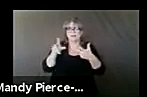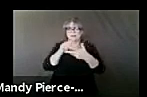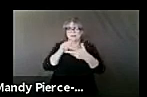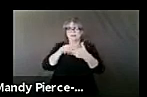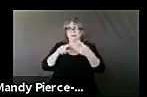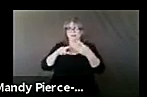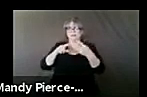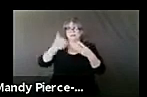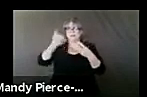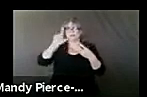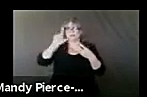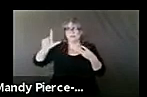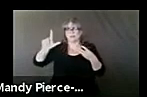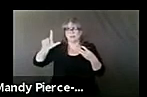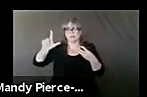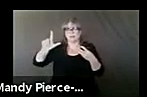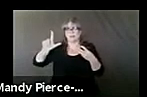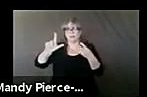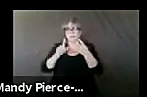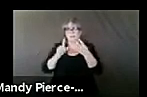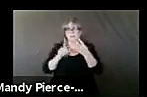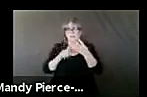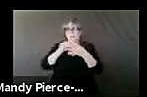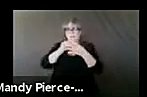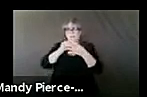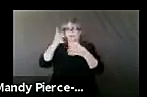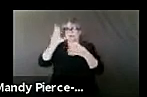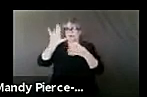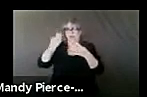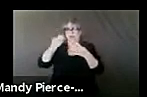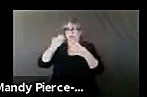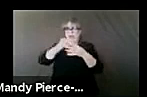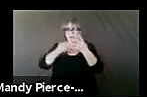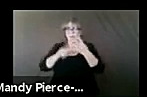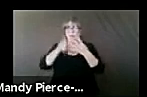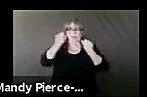Director of CDPHE. And if you chat in a question, please include your name